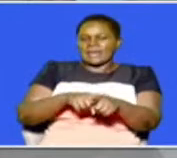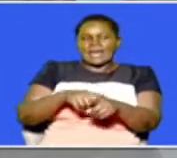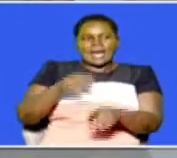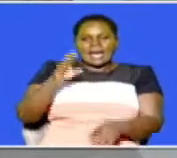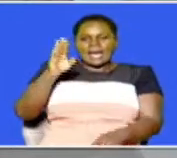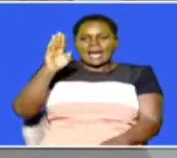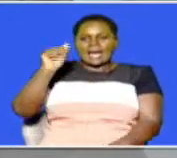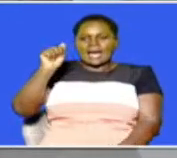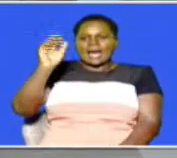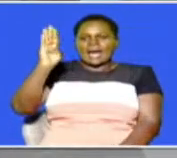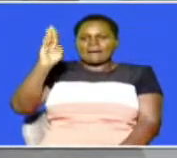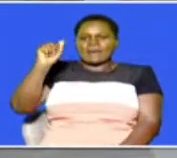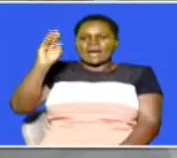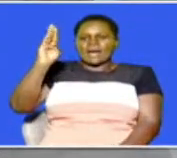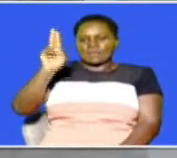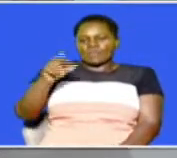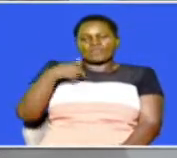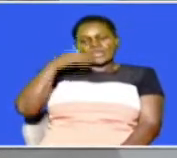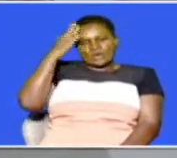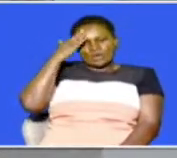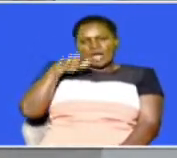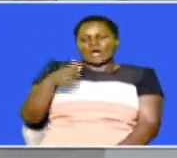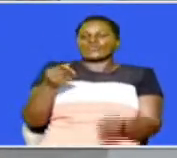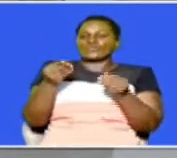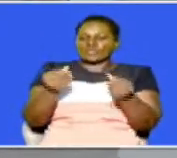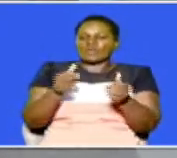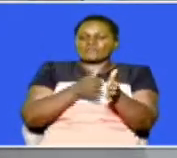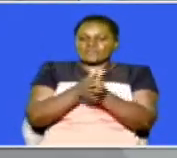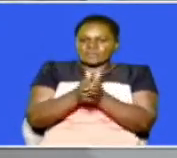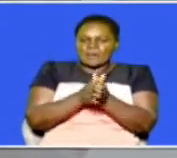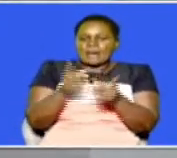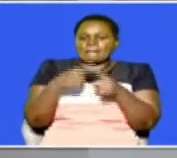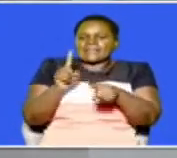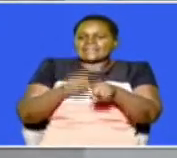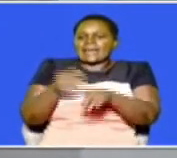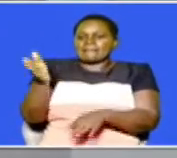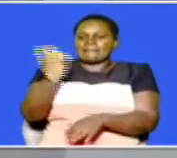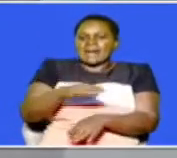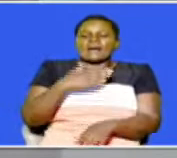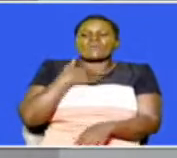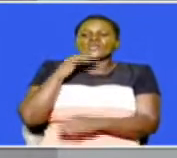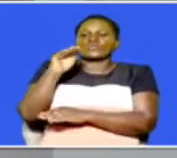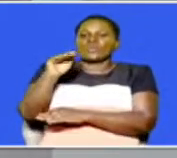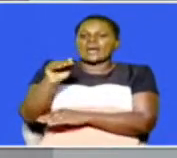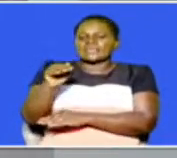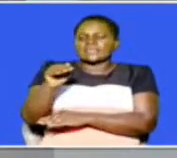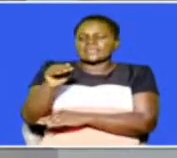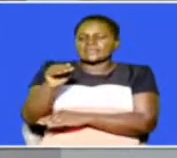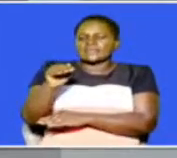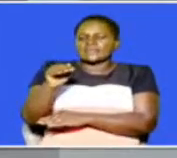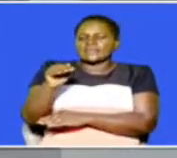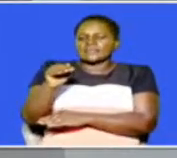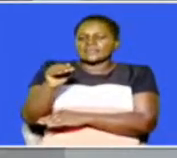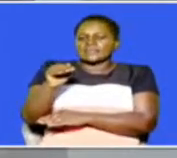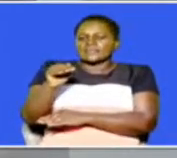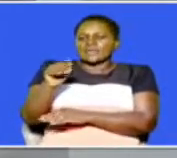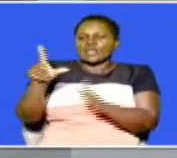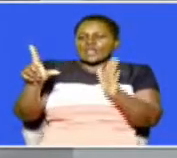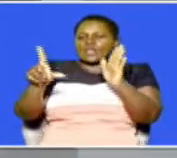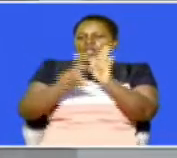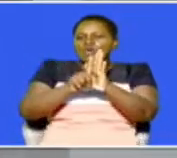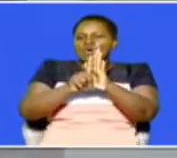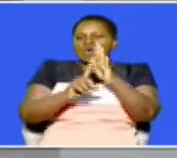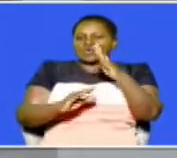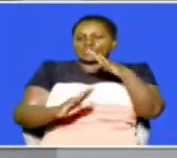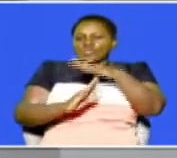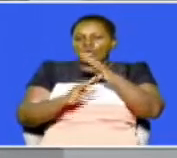Namwamba issue was big in Parliament. How you navigated through it was very interesting. But when we come back, I'd like to ask the Speaker one of the legislations from the